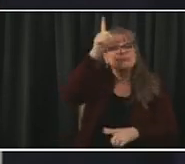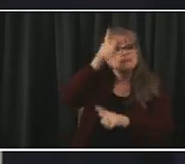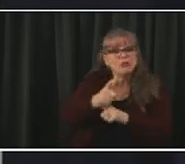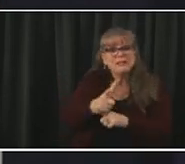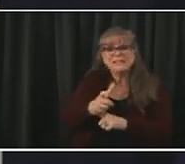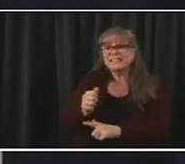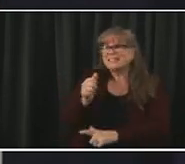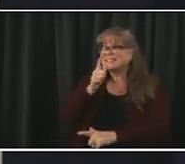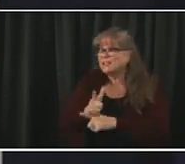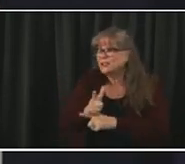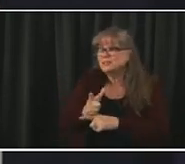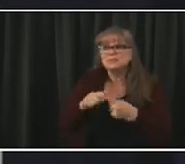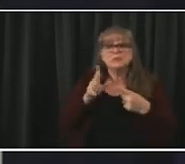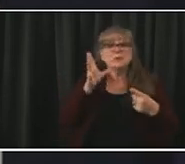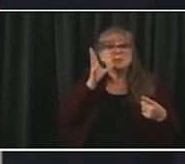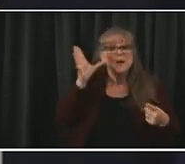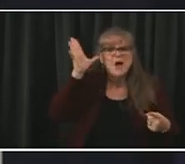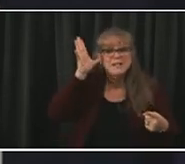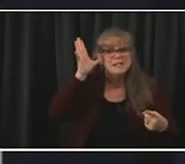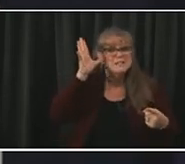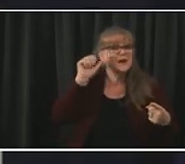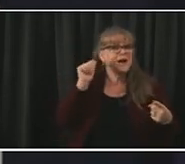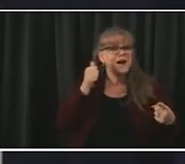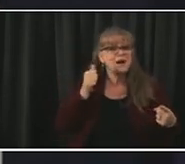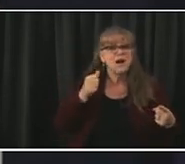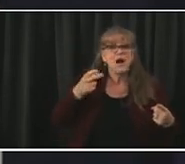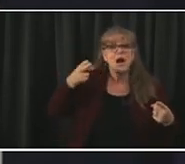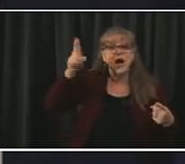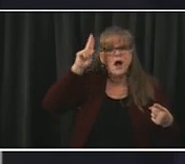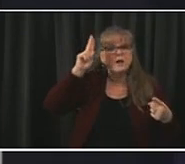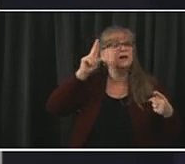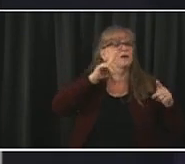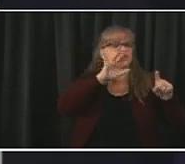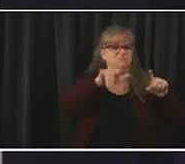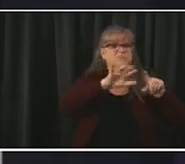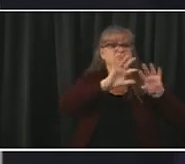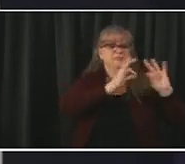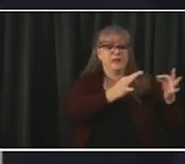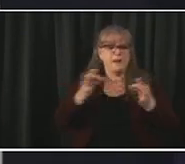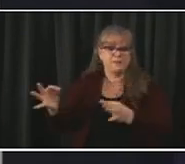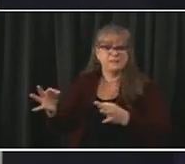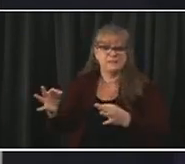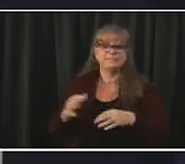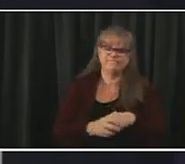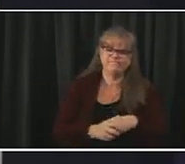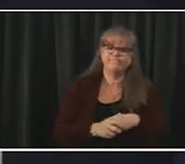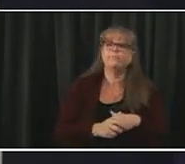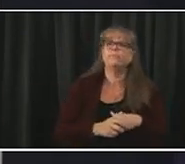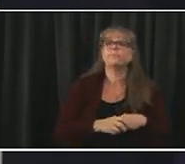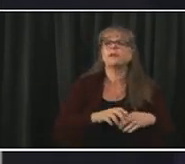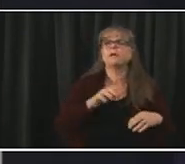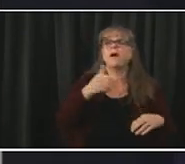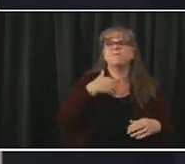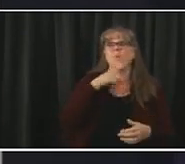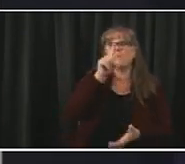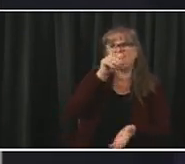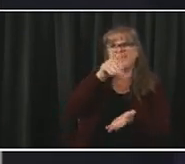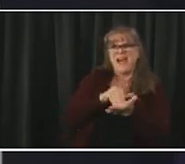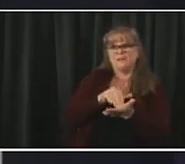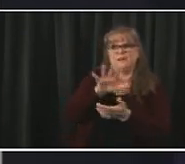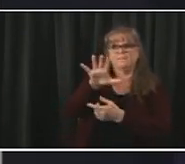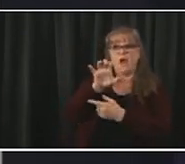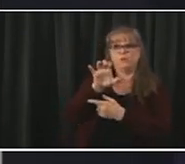daughter. Today, we're reporting 1,521 new cases. That's a significant increase from where we've been the last few